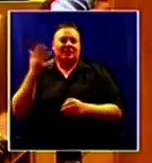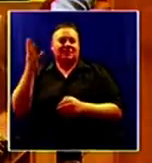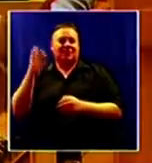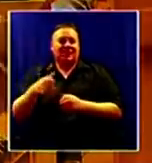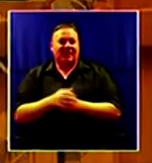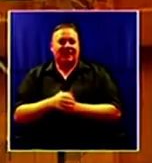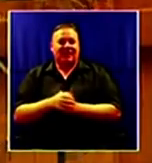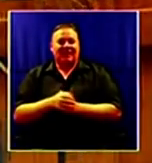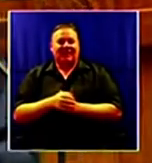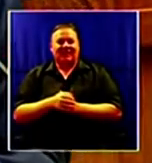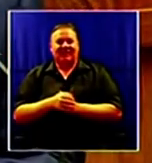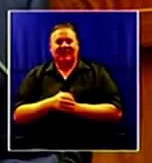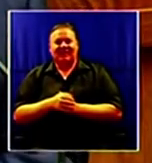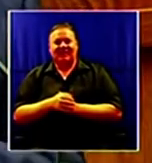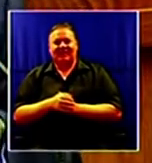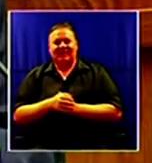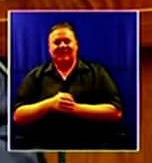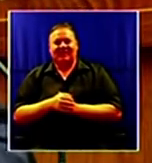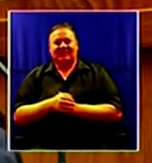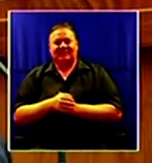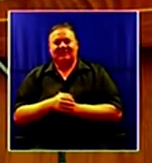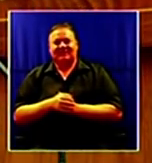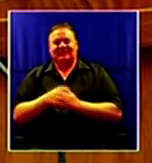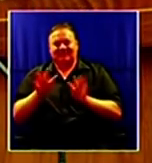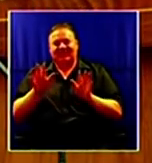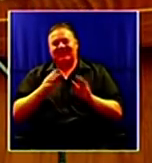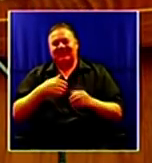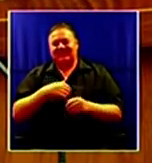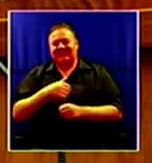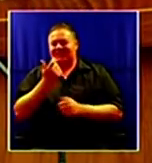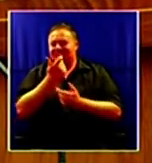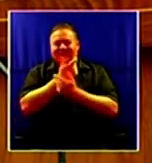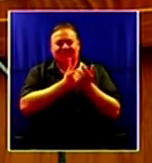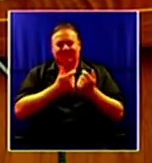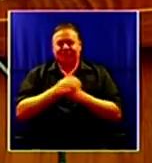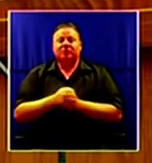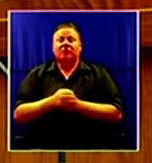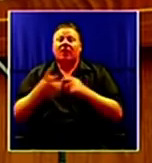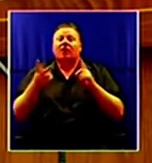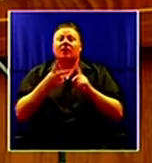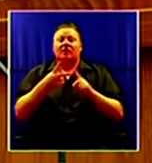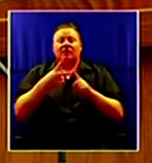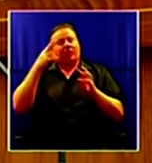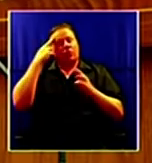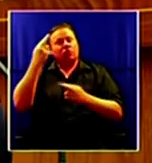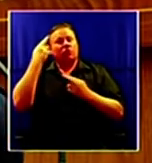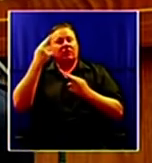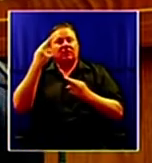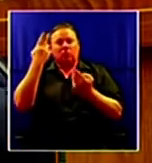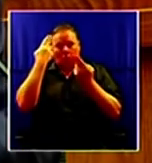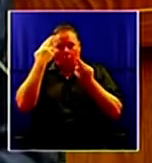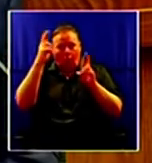So, Madam Speaker, my second reason for hope stems from our much improved economic